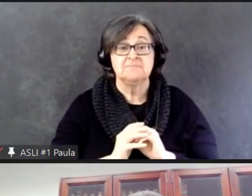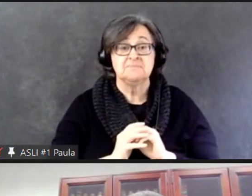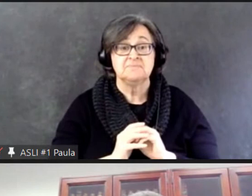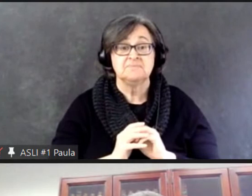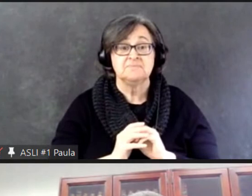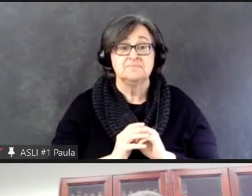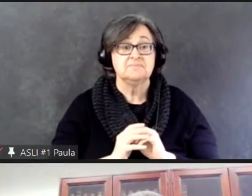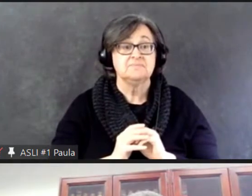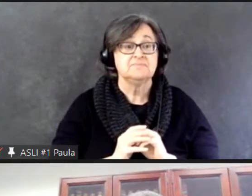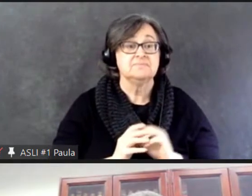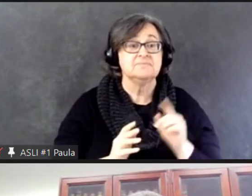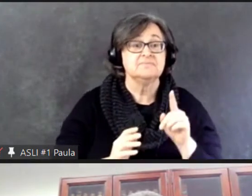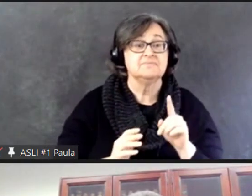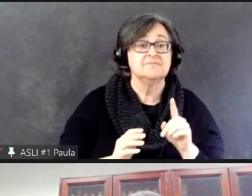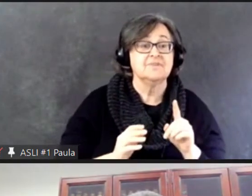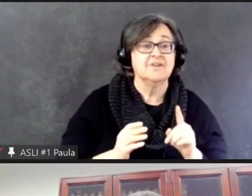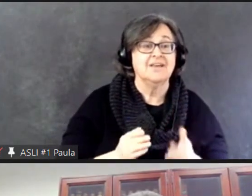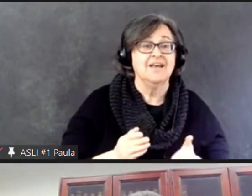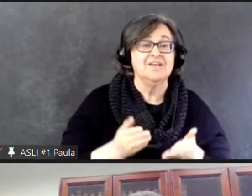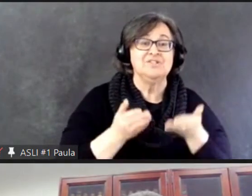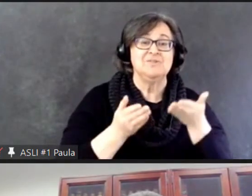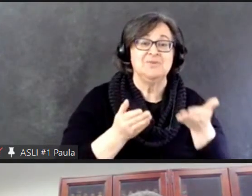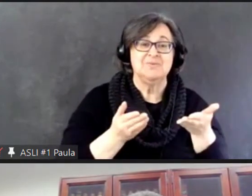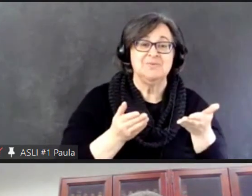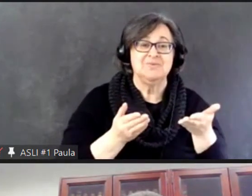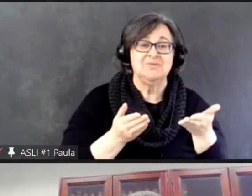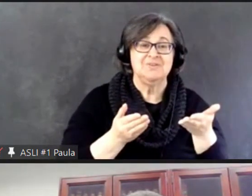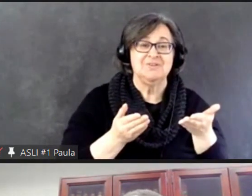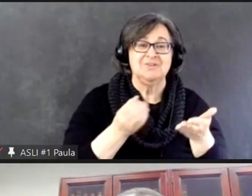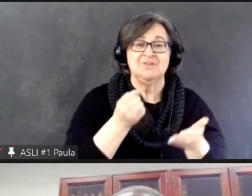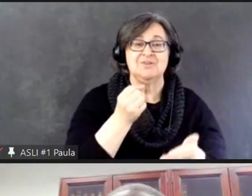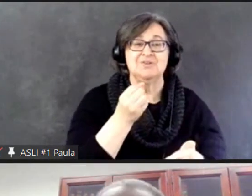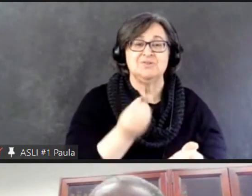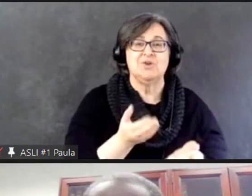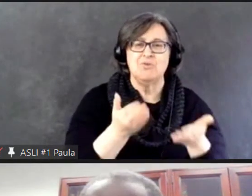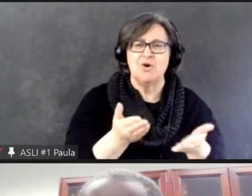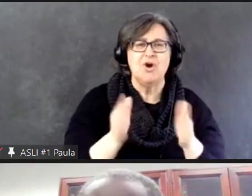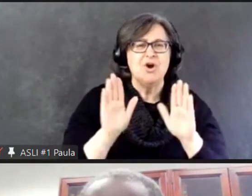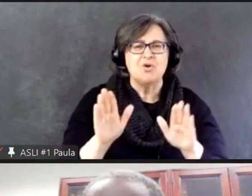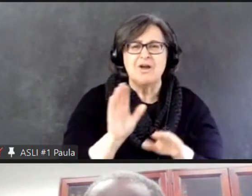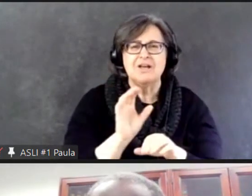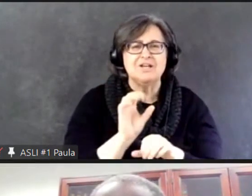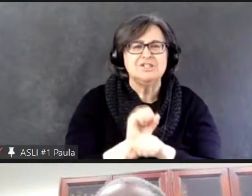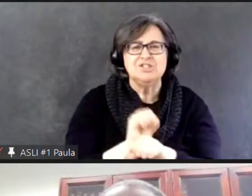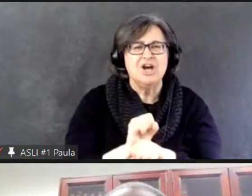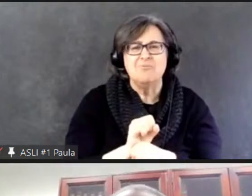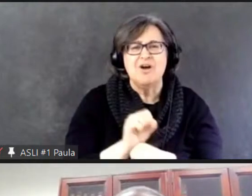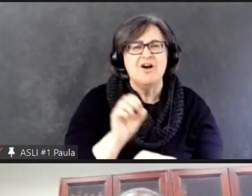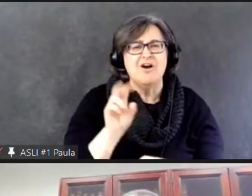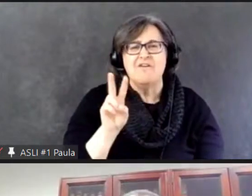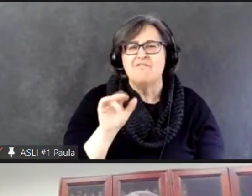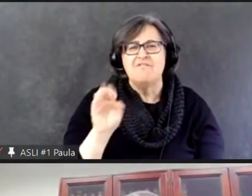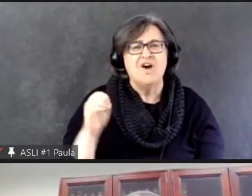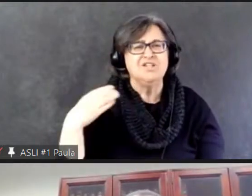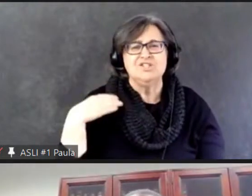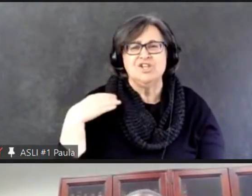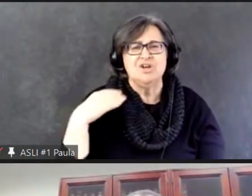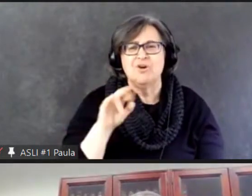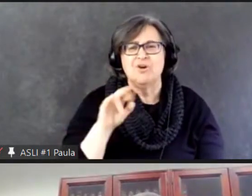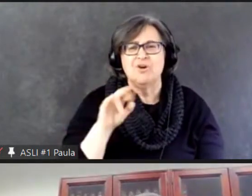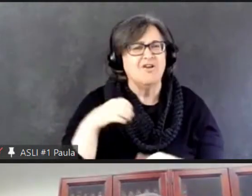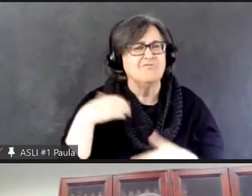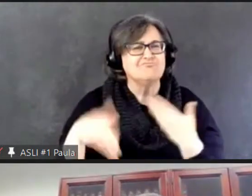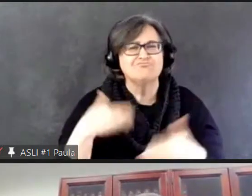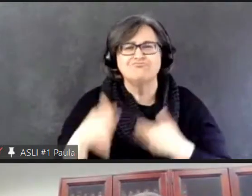I'm going to say so moved, but before I say so moved, great job, Vice Chairman Irvine. I mean, you just got us through here. I mean,